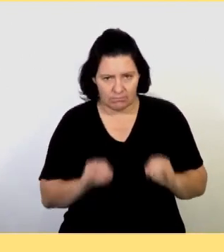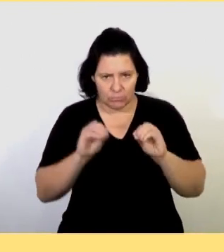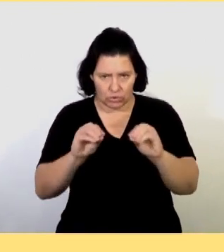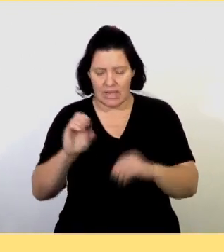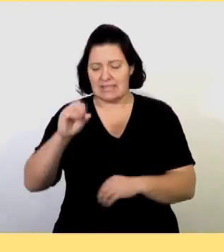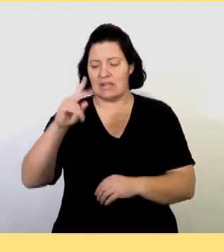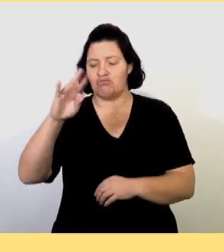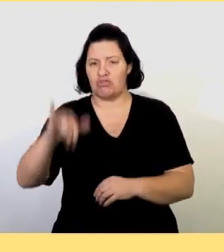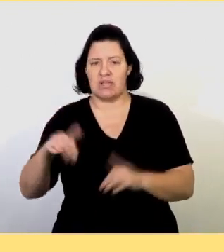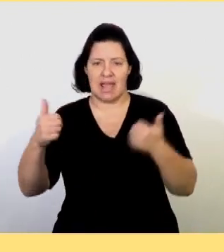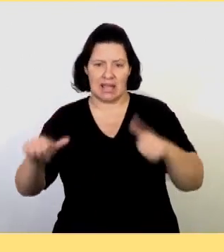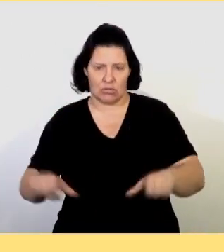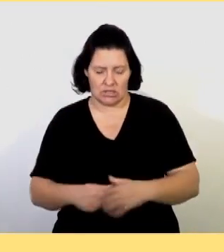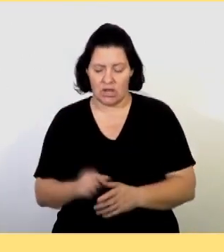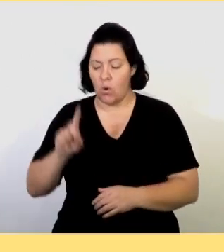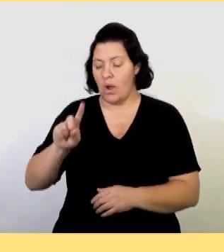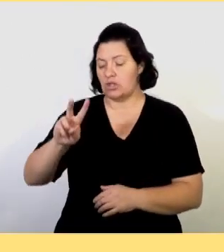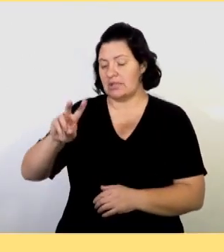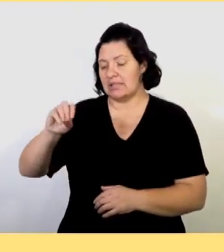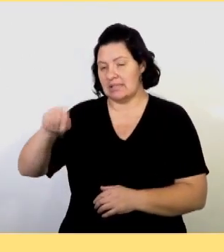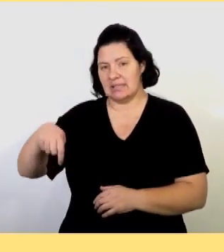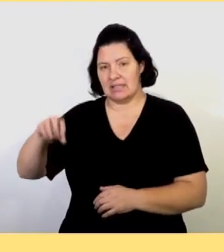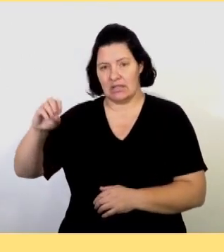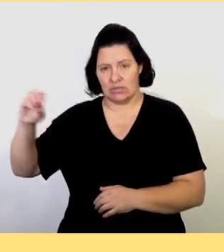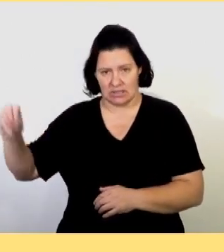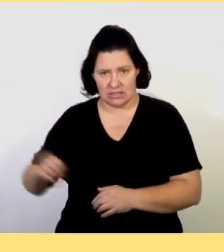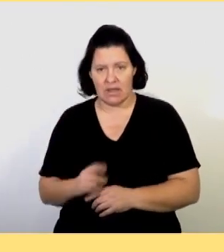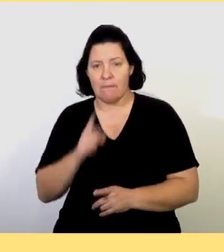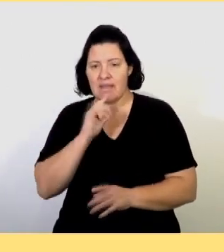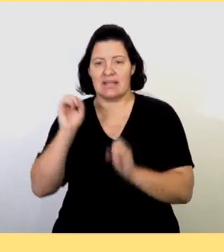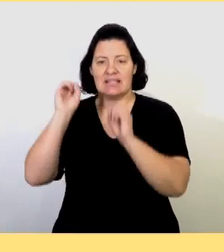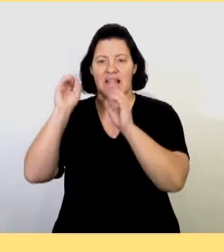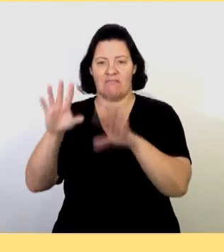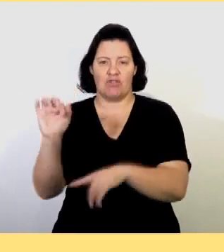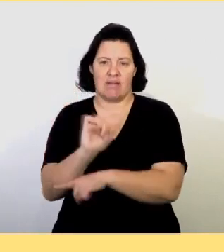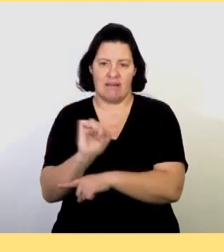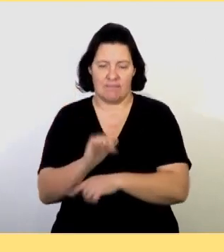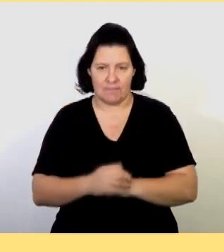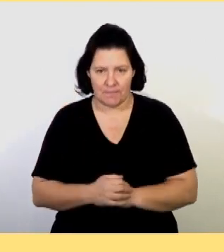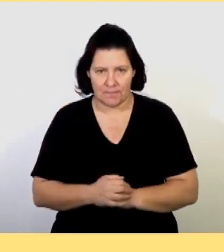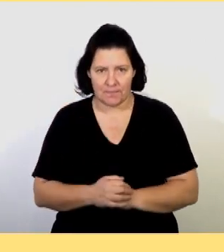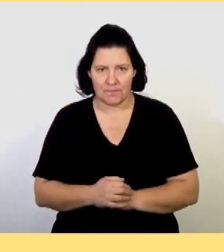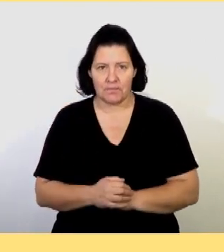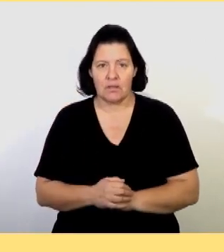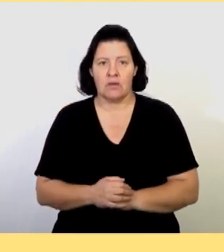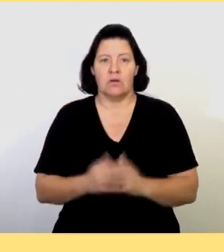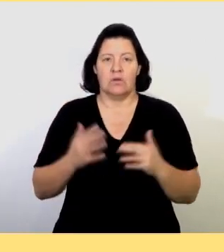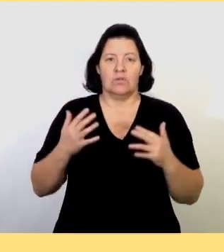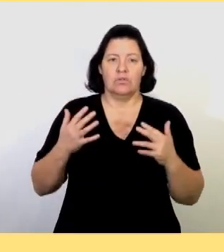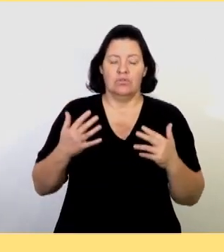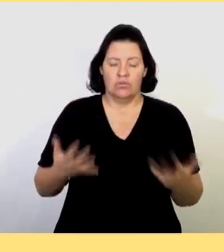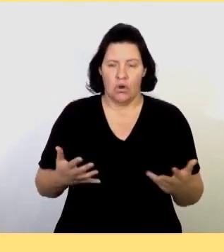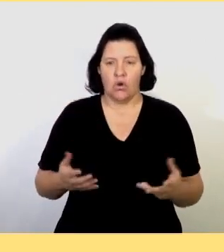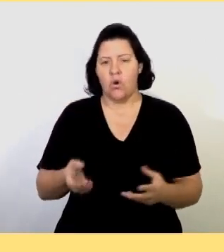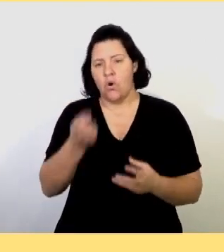it now to my sundry accounts. 120, and then I have my delivery vehicle. Okay? Now,